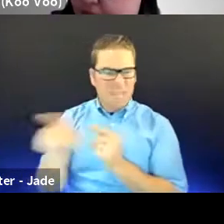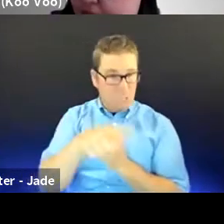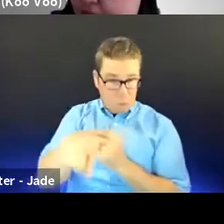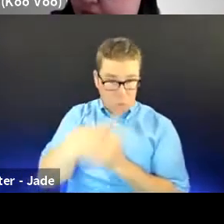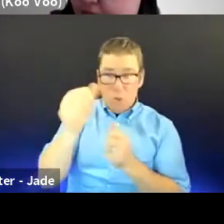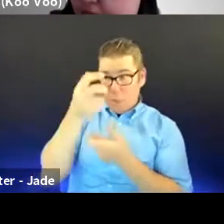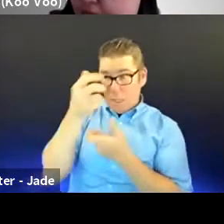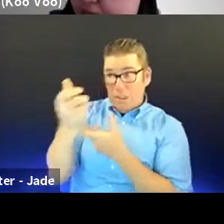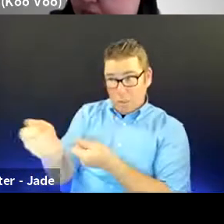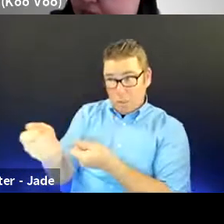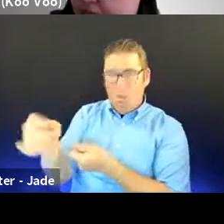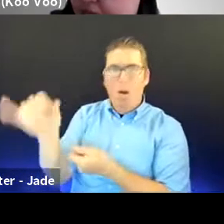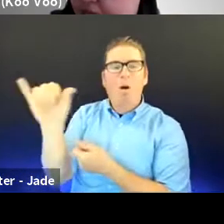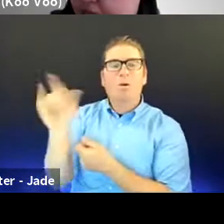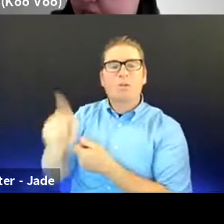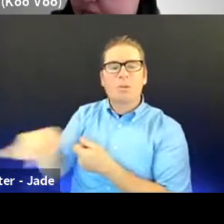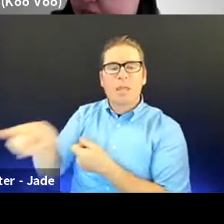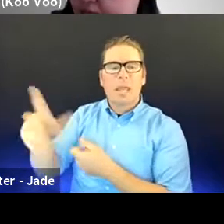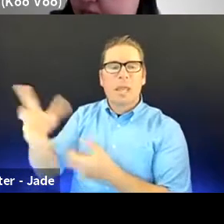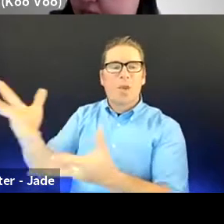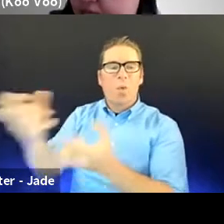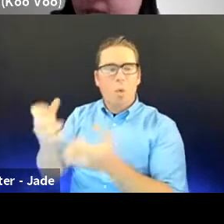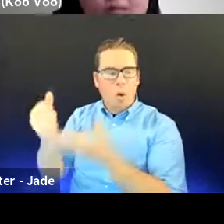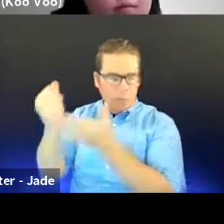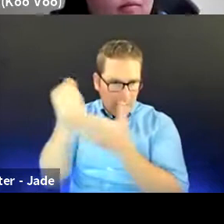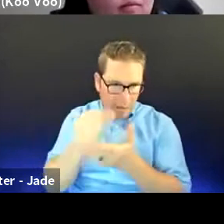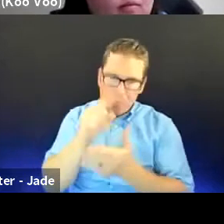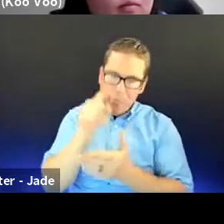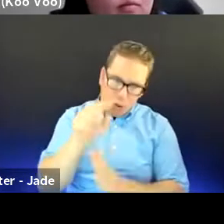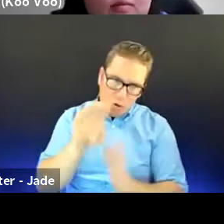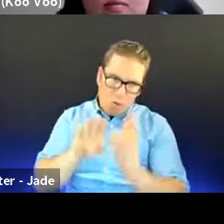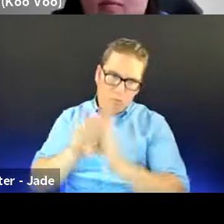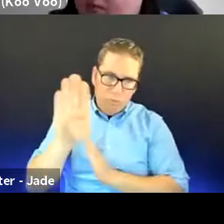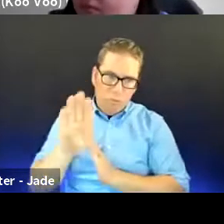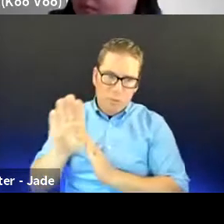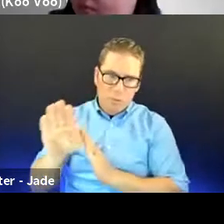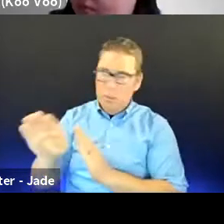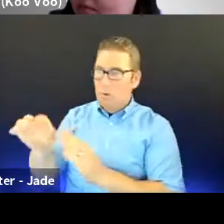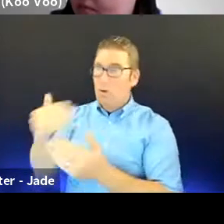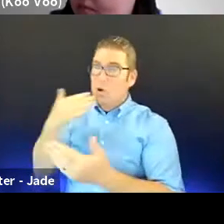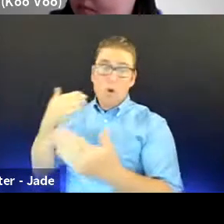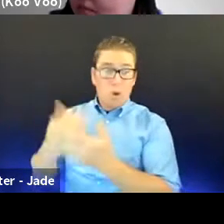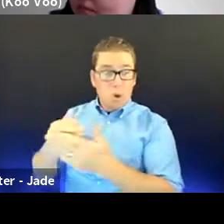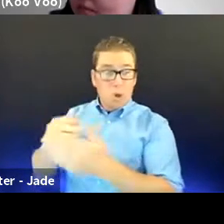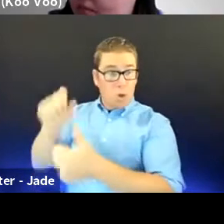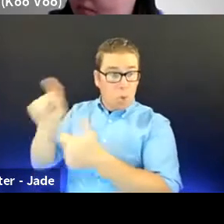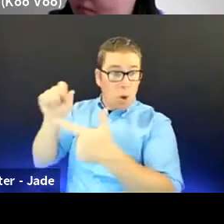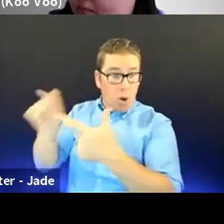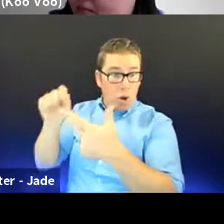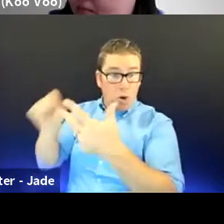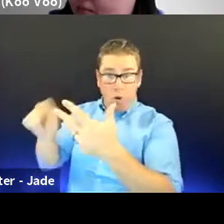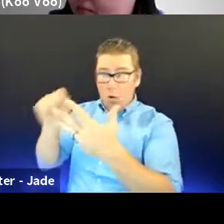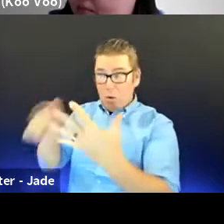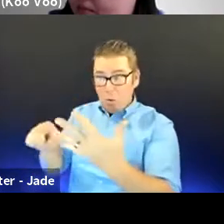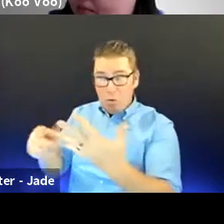in mind. It's not just what you ask, it's who you're asking. If you're asking someone who's neutral towards you,